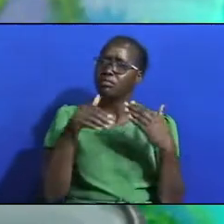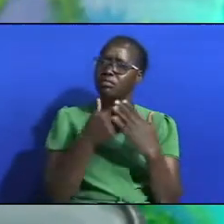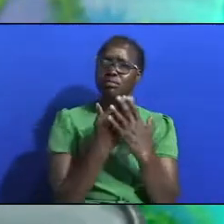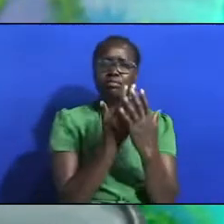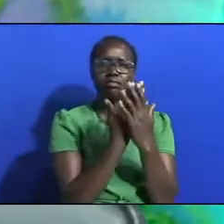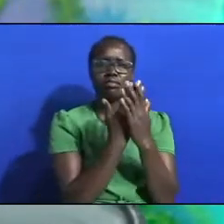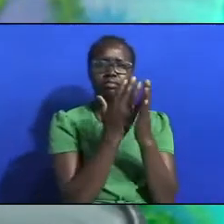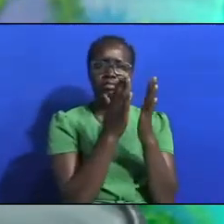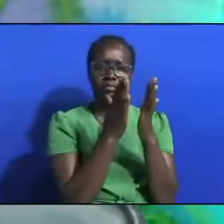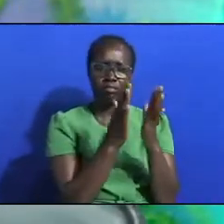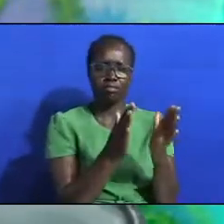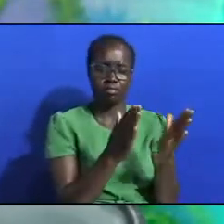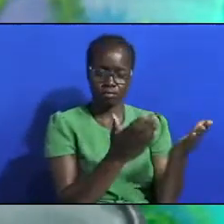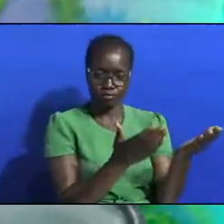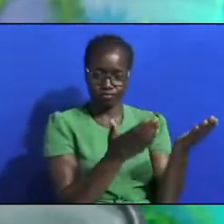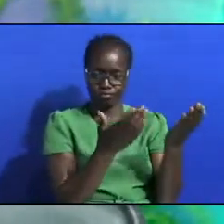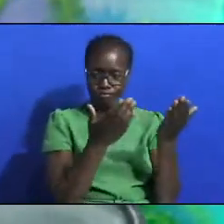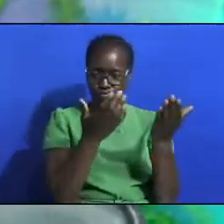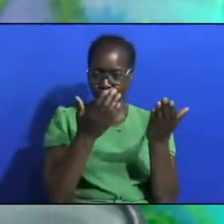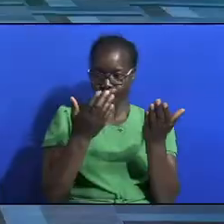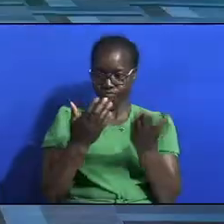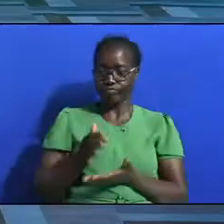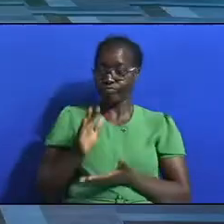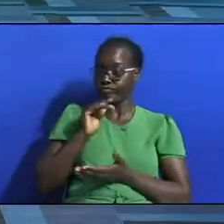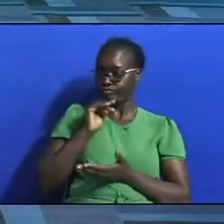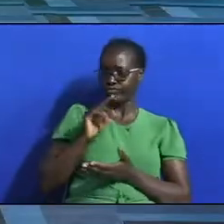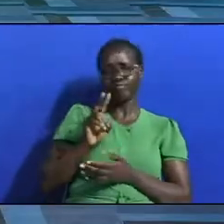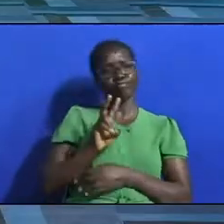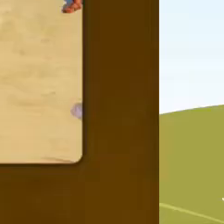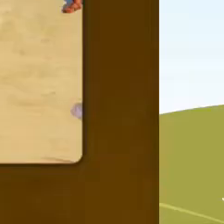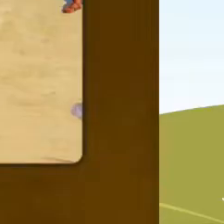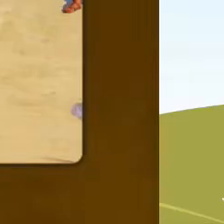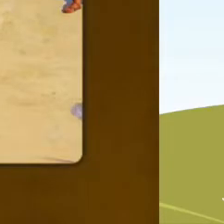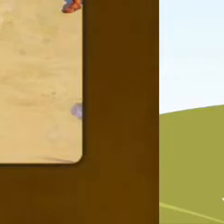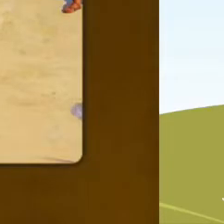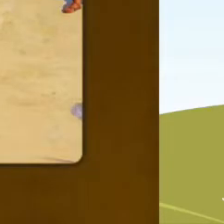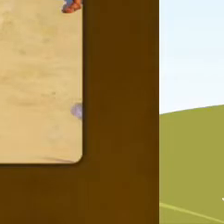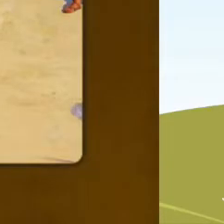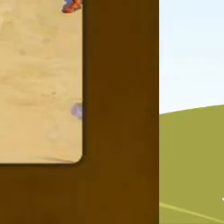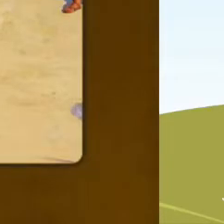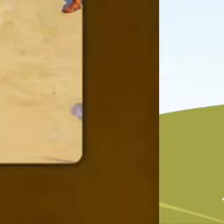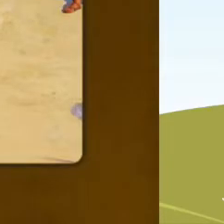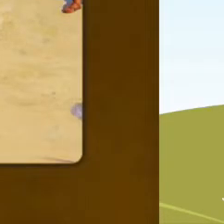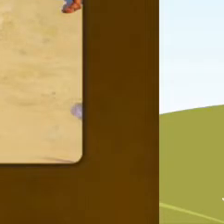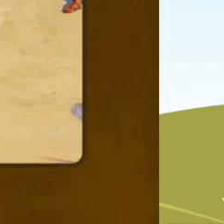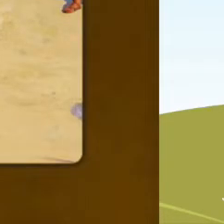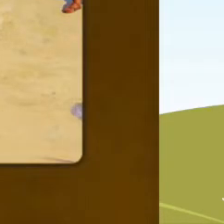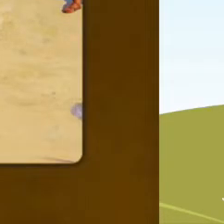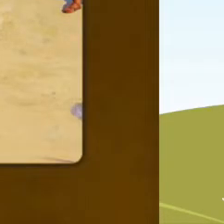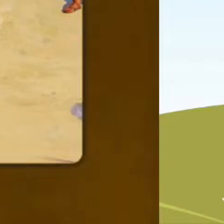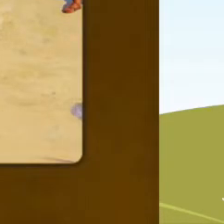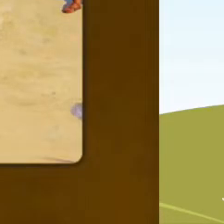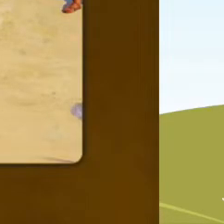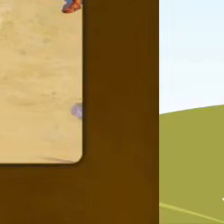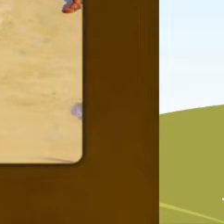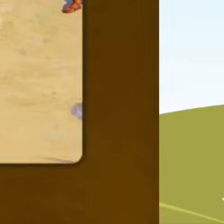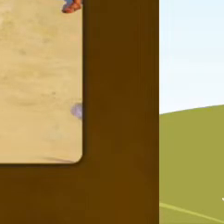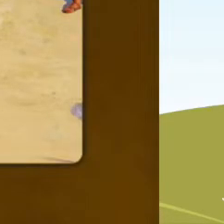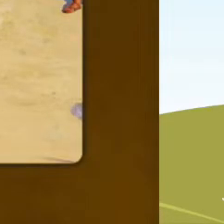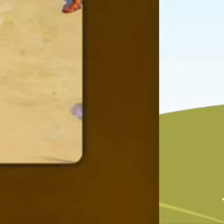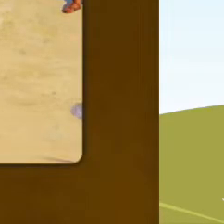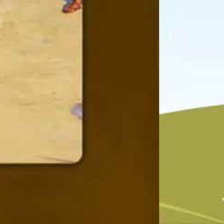and all the slaves to be brought to him. And he looked at them and he was like, these boys look strong